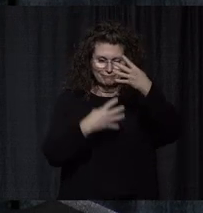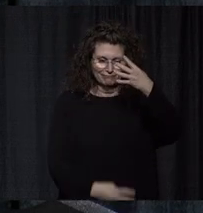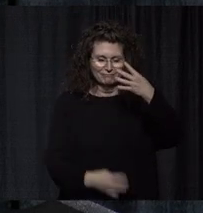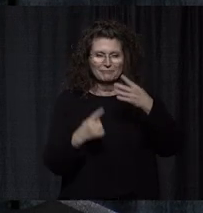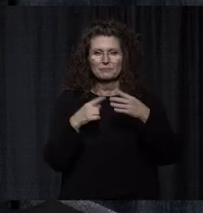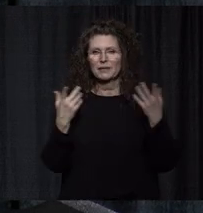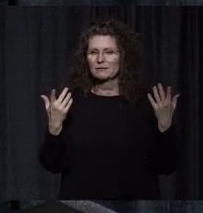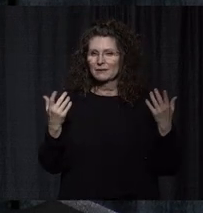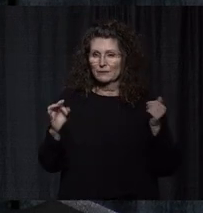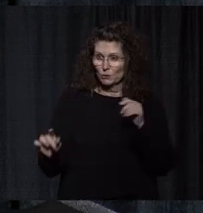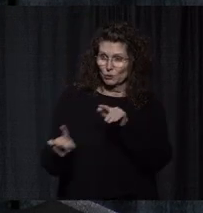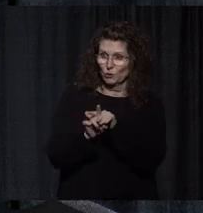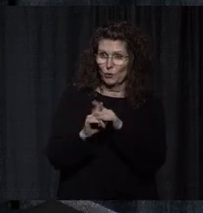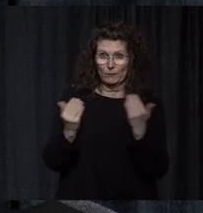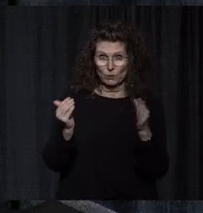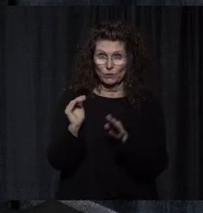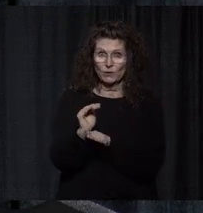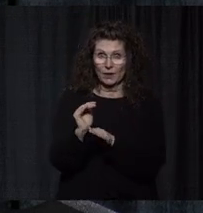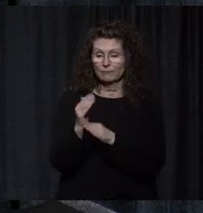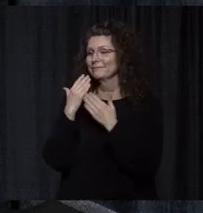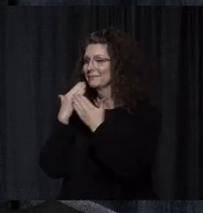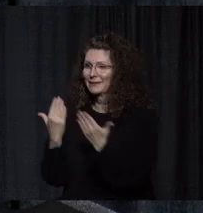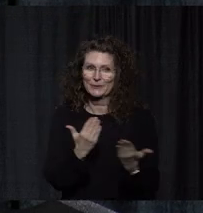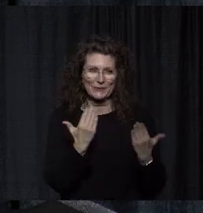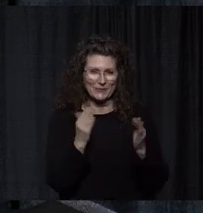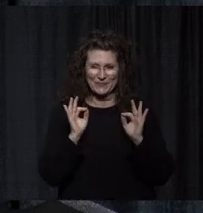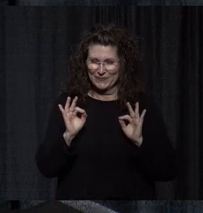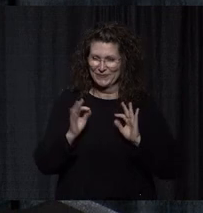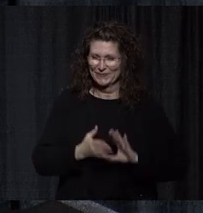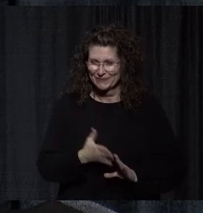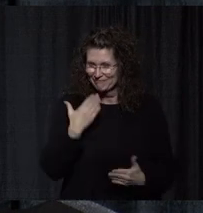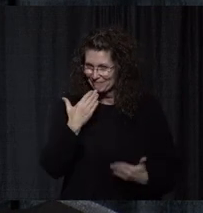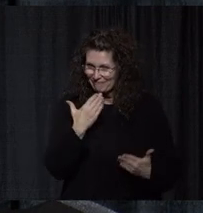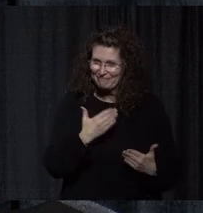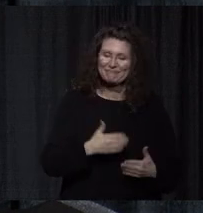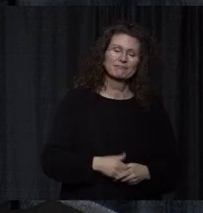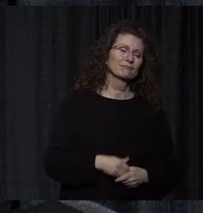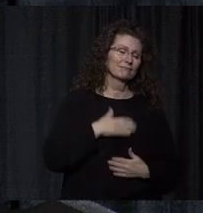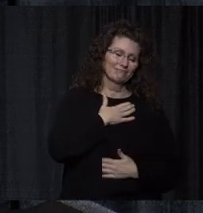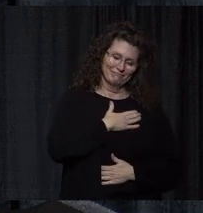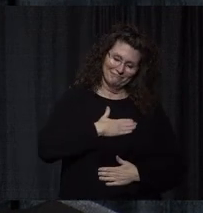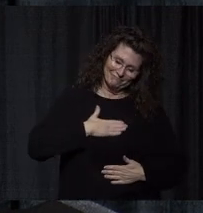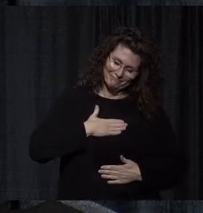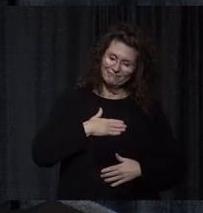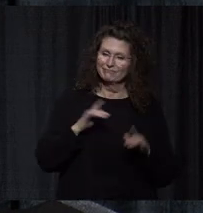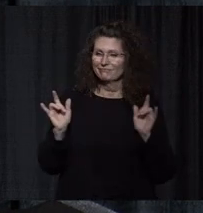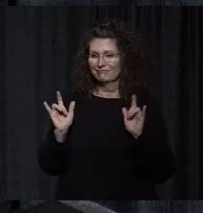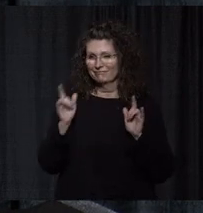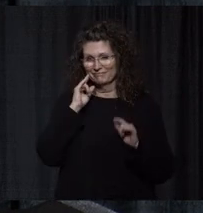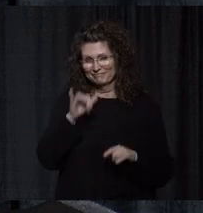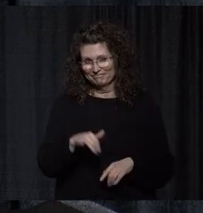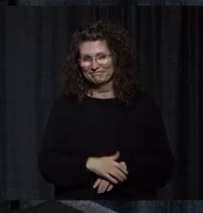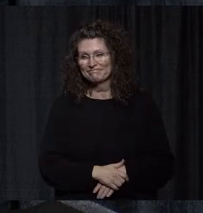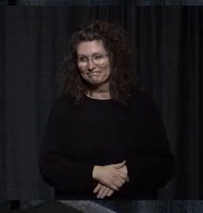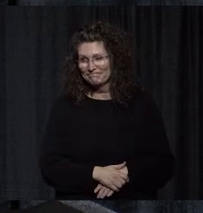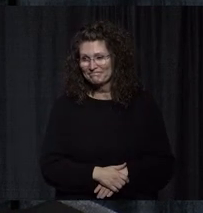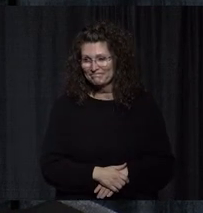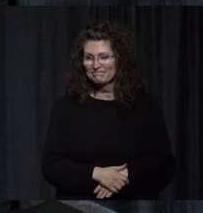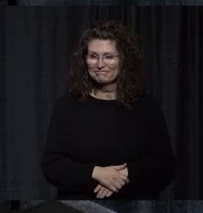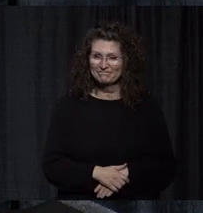Like, if you showed up for me tonight, thank you. Thank you, it's appreciated, and I love you for doing that.